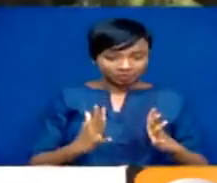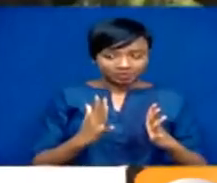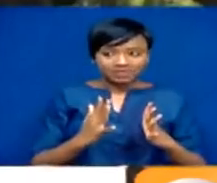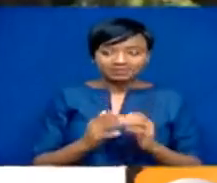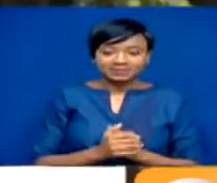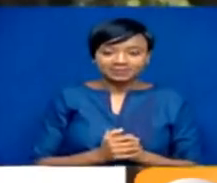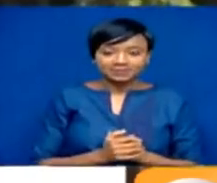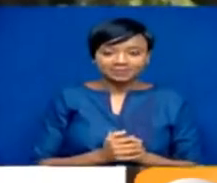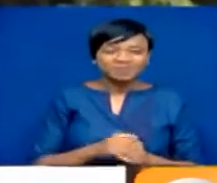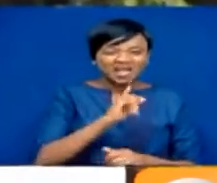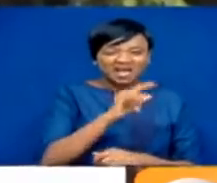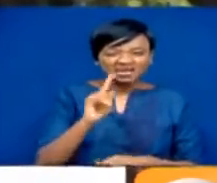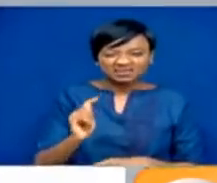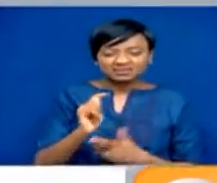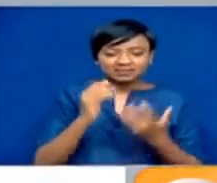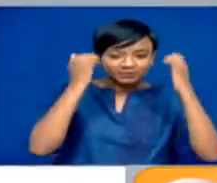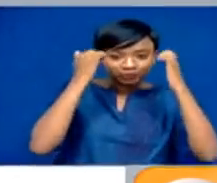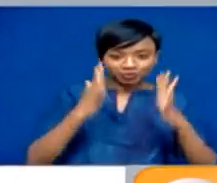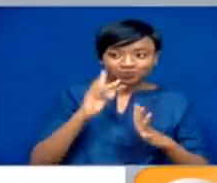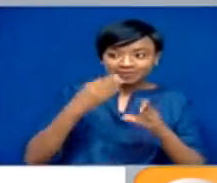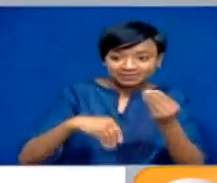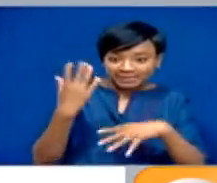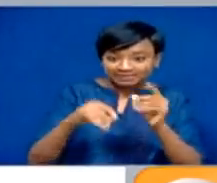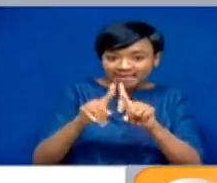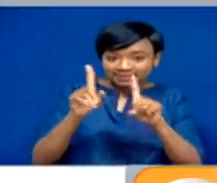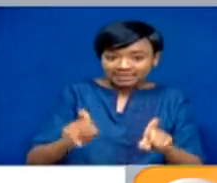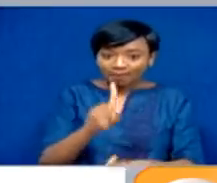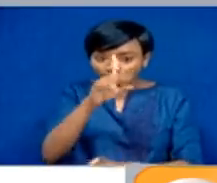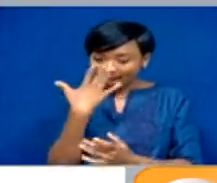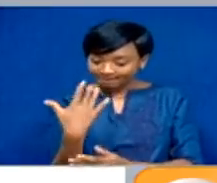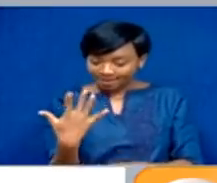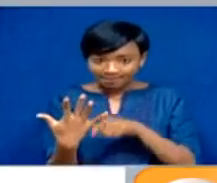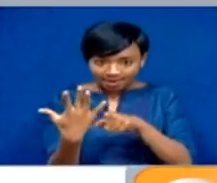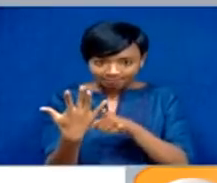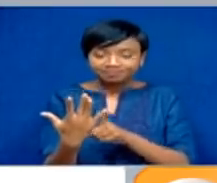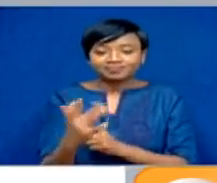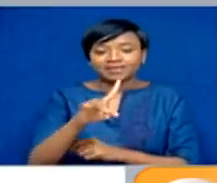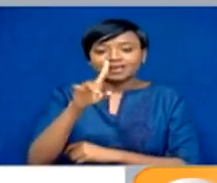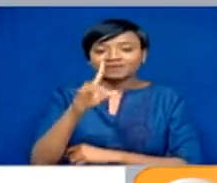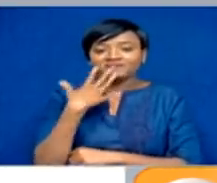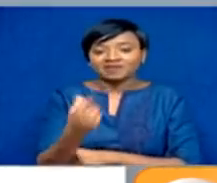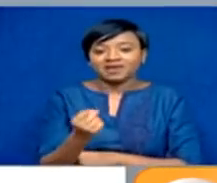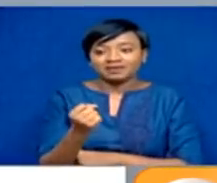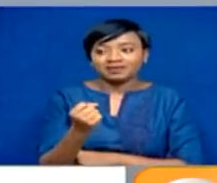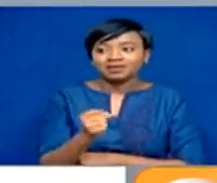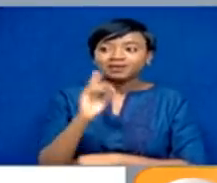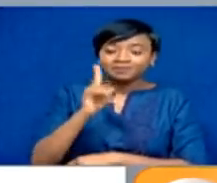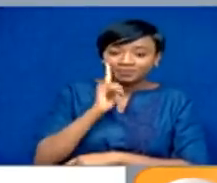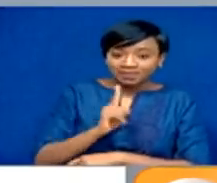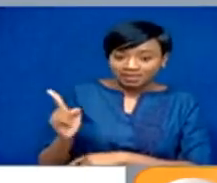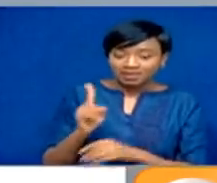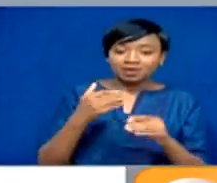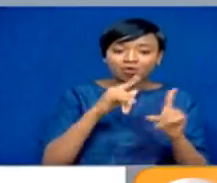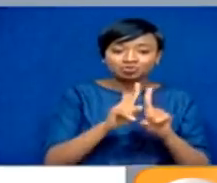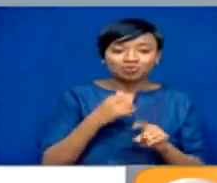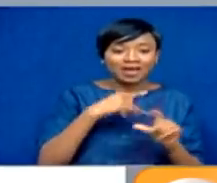was allegedly selling examination papers at 500 shillings per paper. Tanui is said to be a member of two